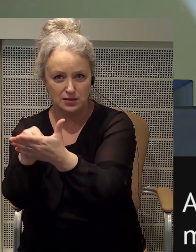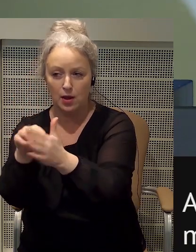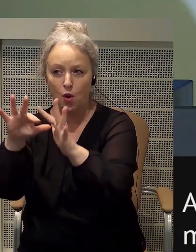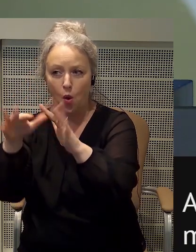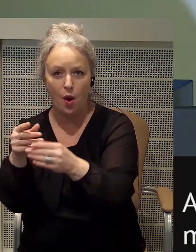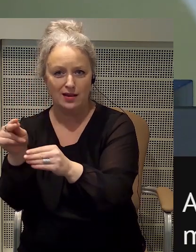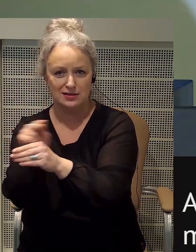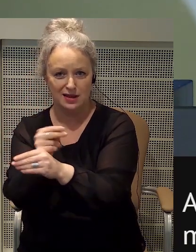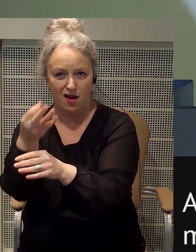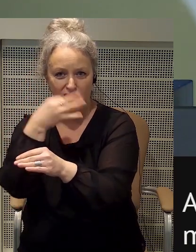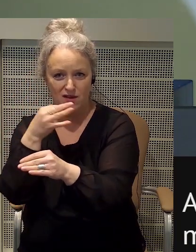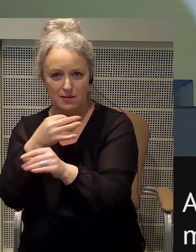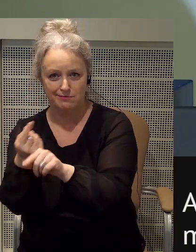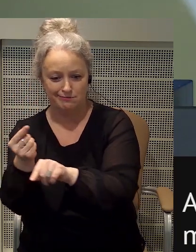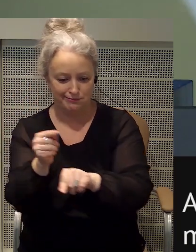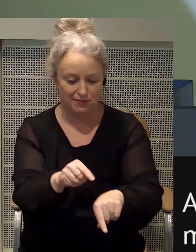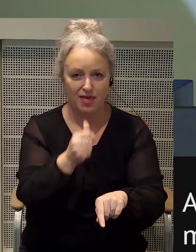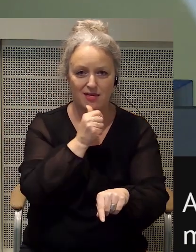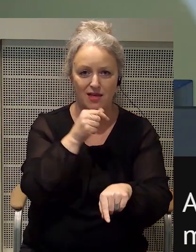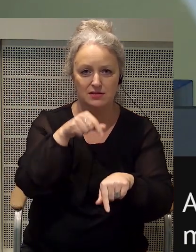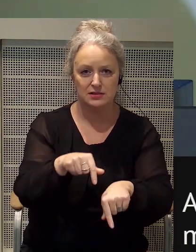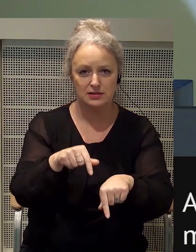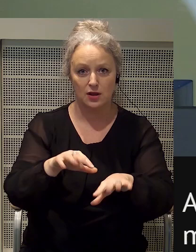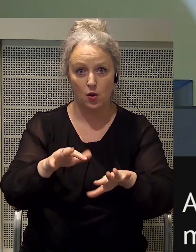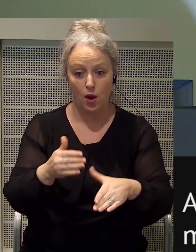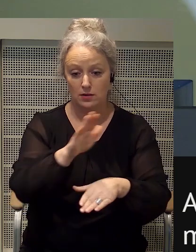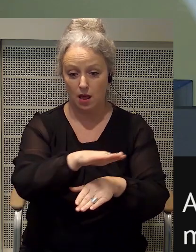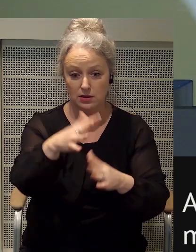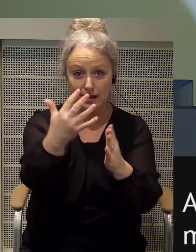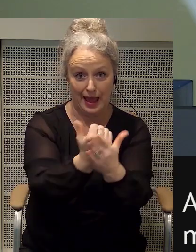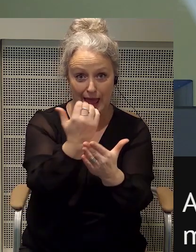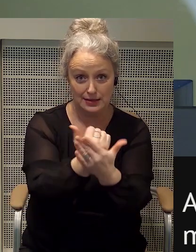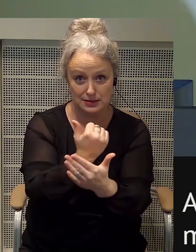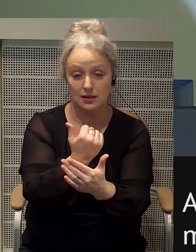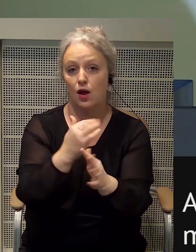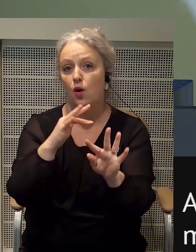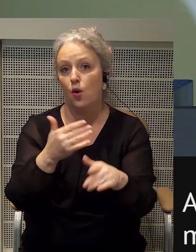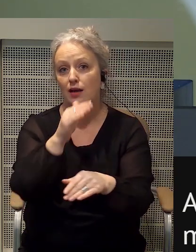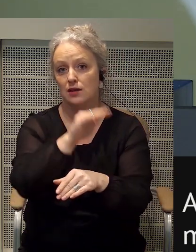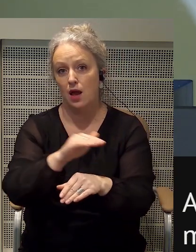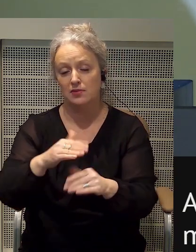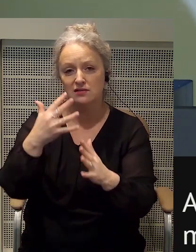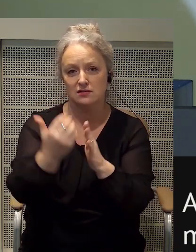about the efforts the health insurance fund has made in order to make